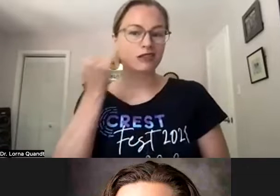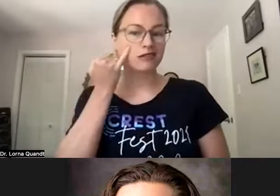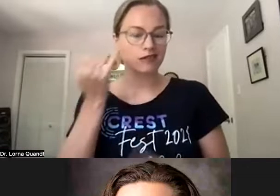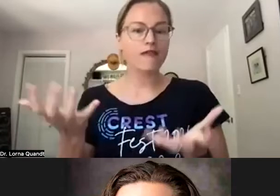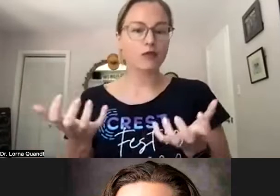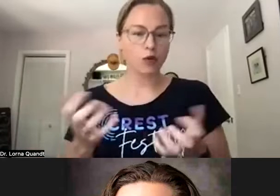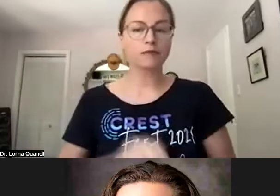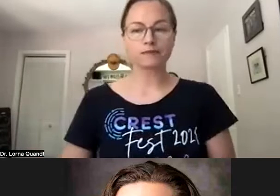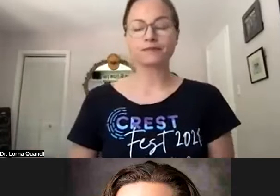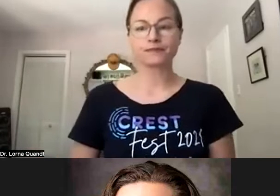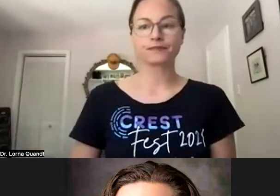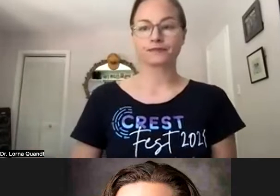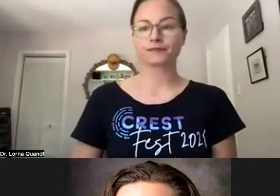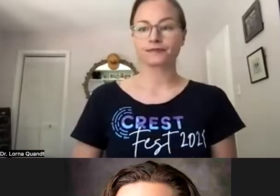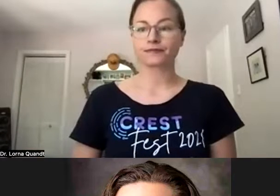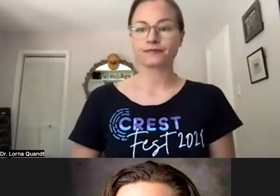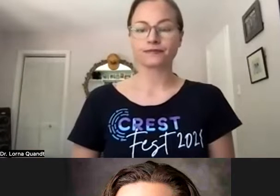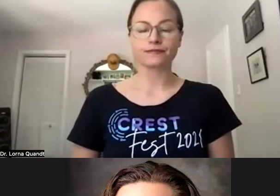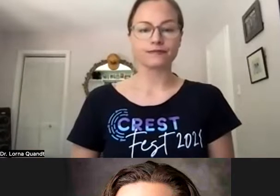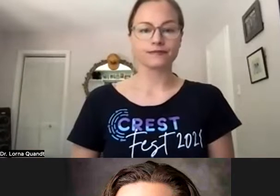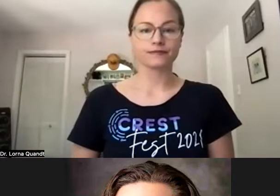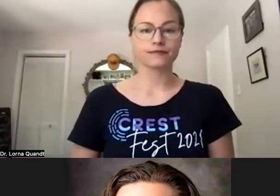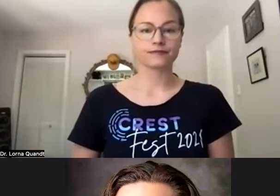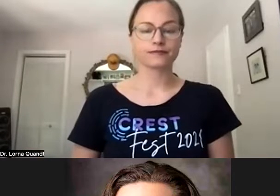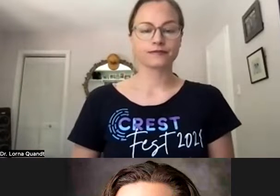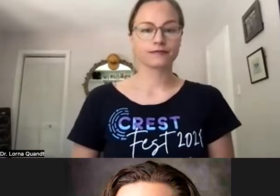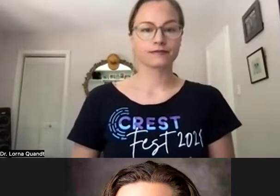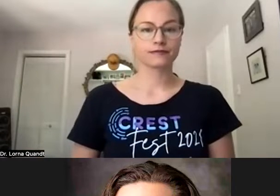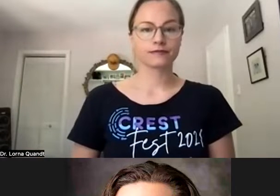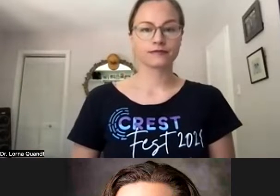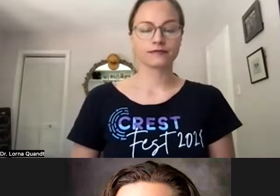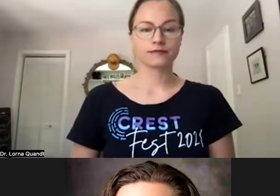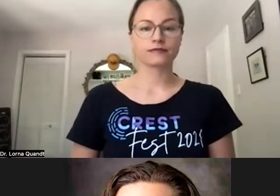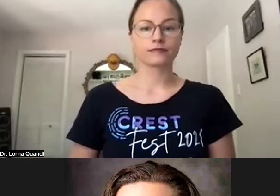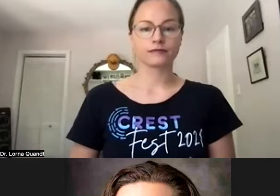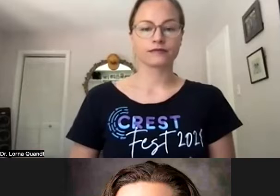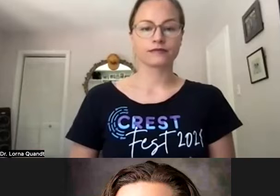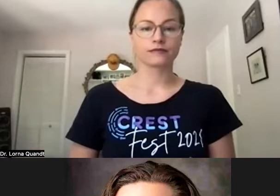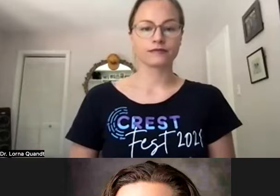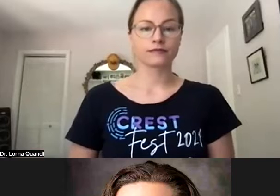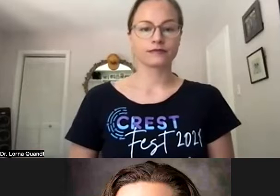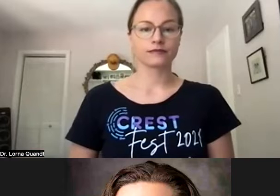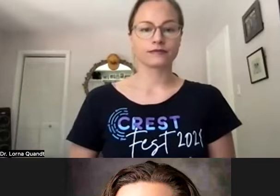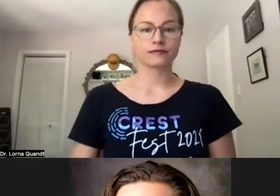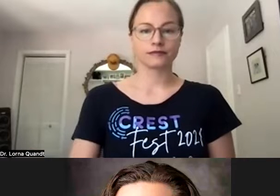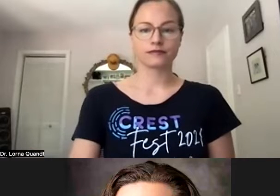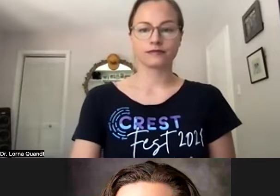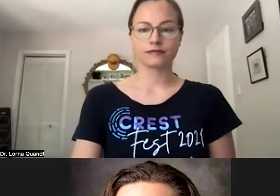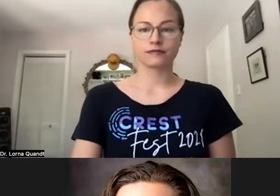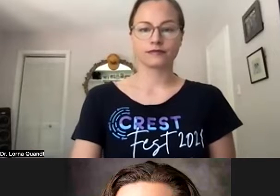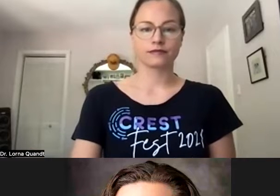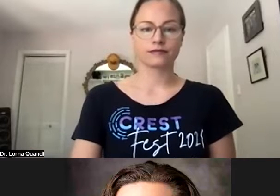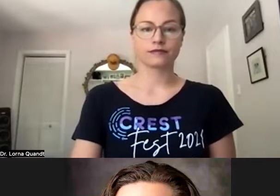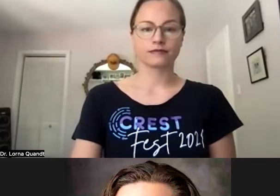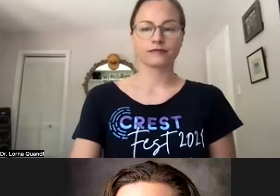We do have captions available as well as interpreters. You can see the live transcript button in the bottom menu if you would